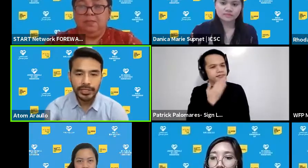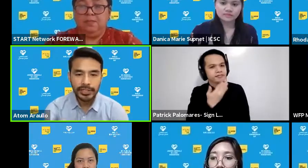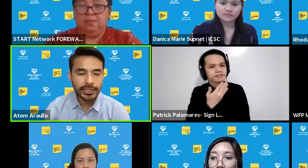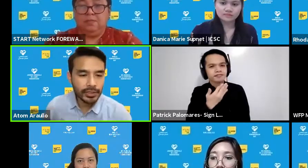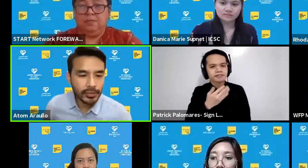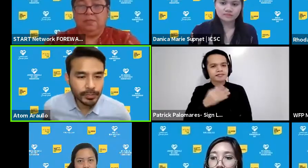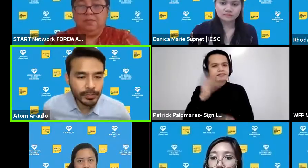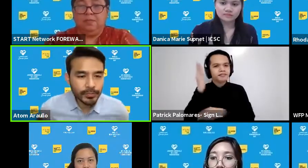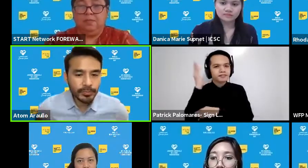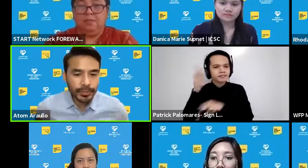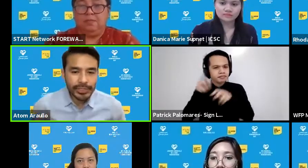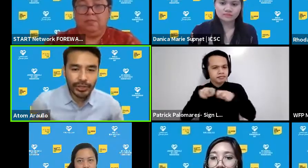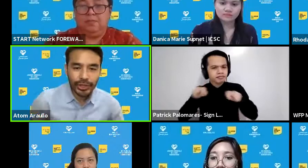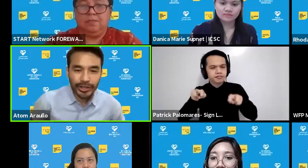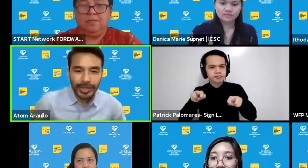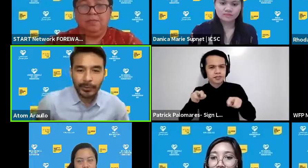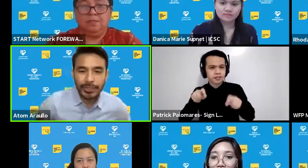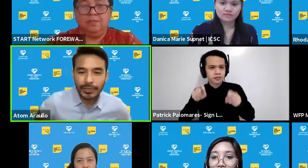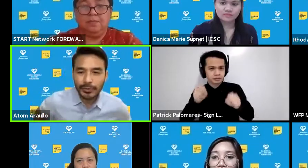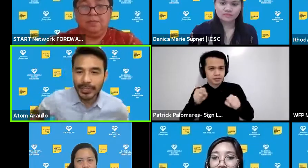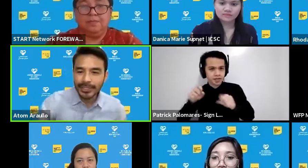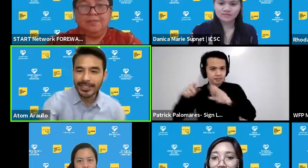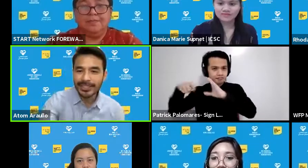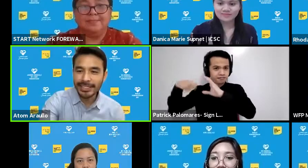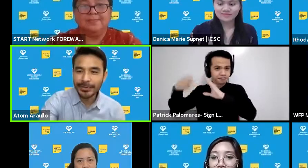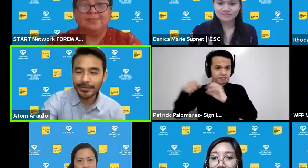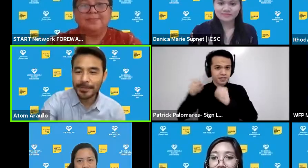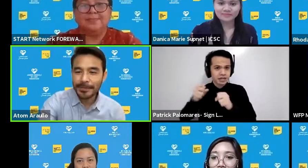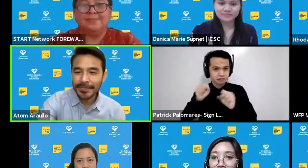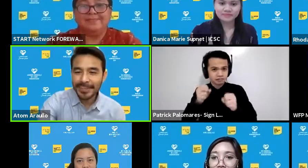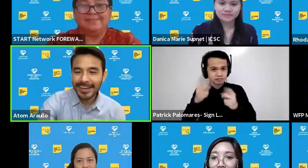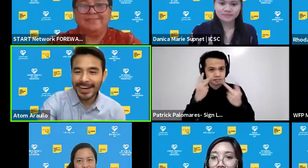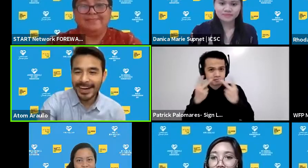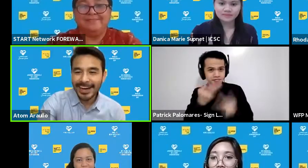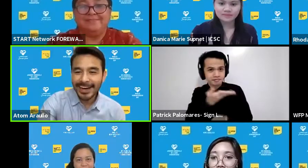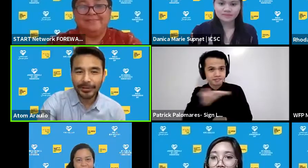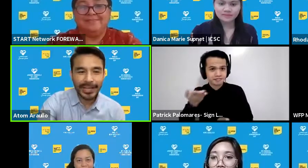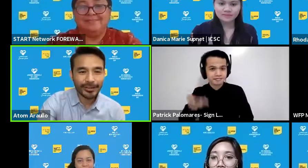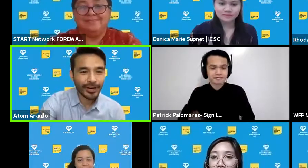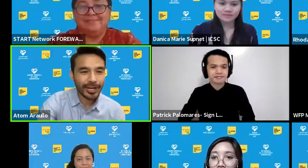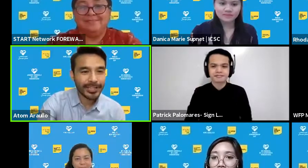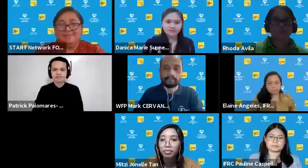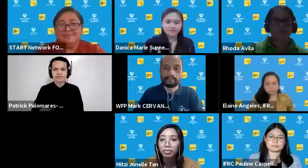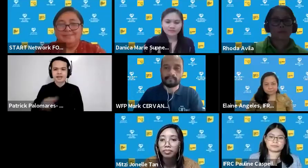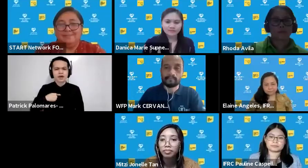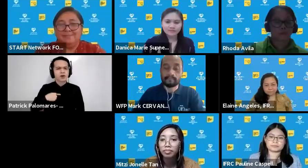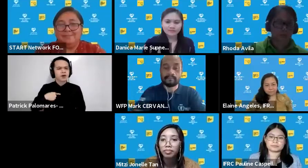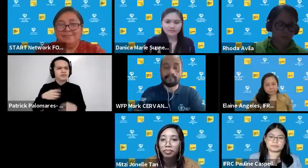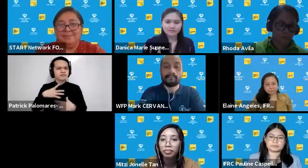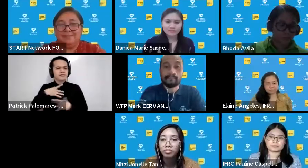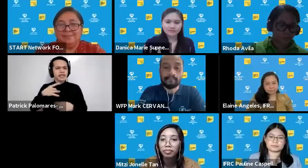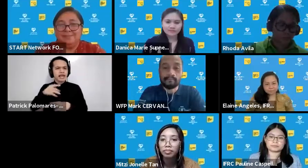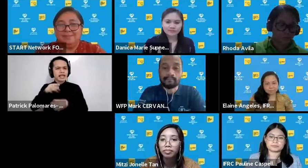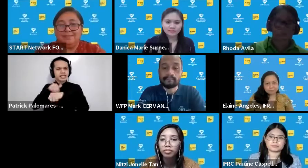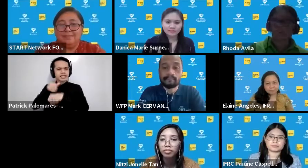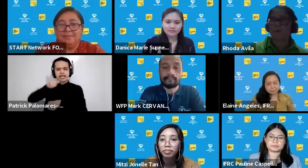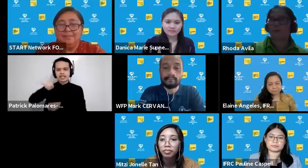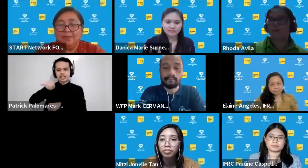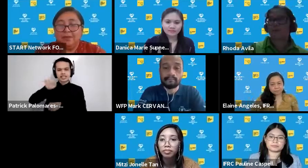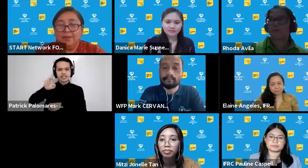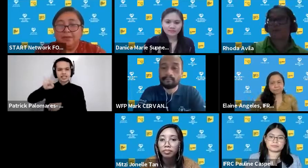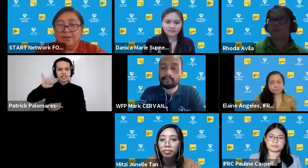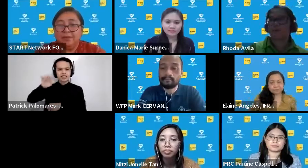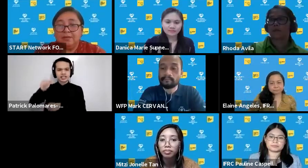our speakers, could you please turn on your camera so we can see you? I would like to call on Ms. Jessica